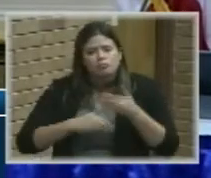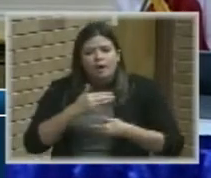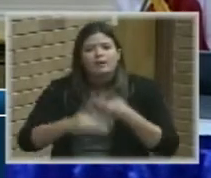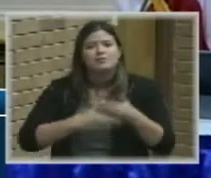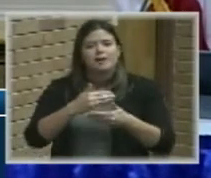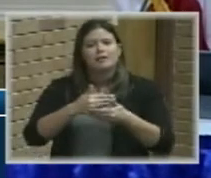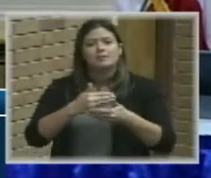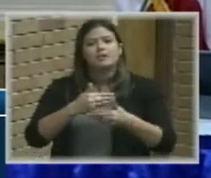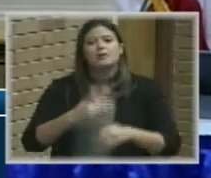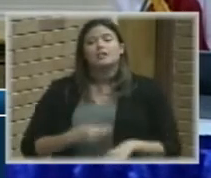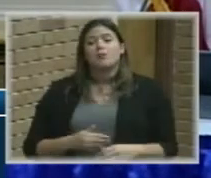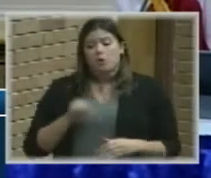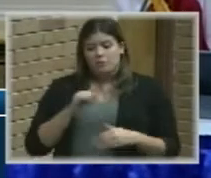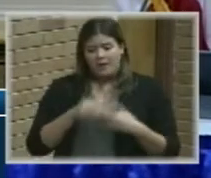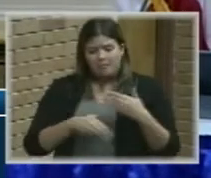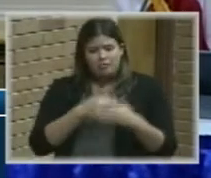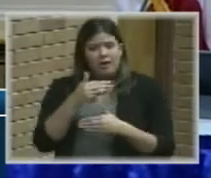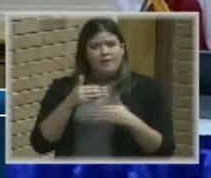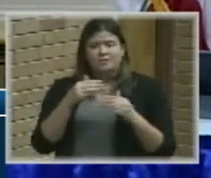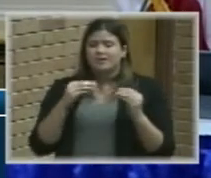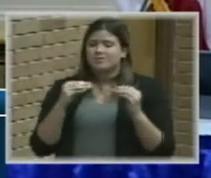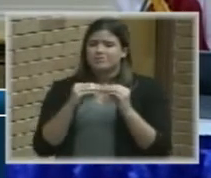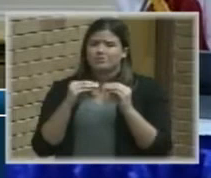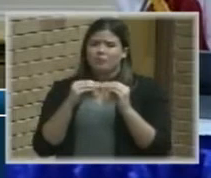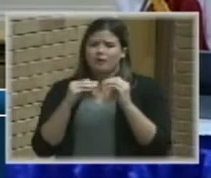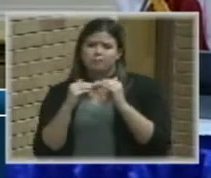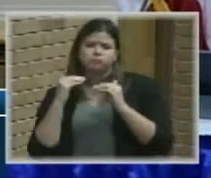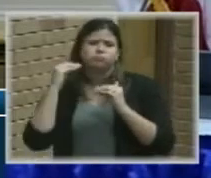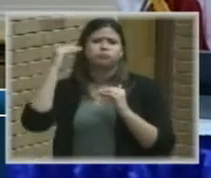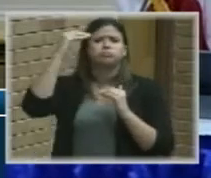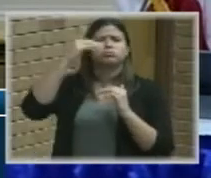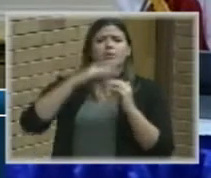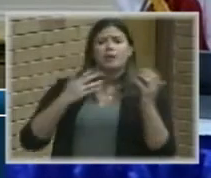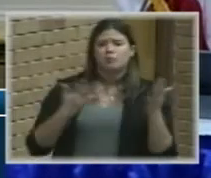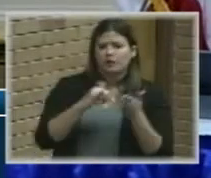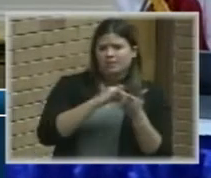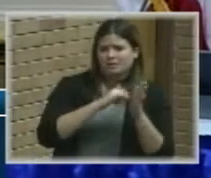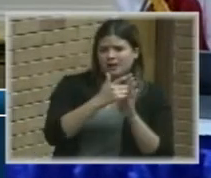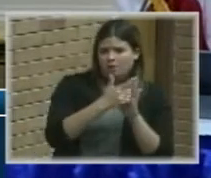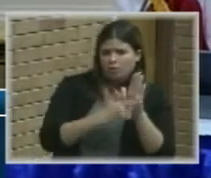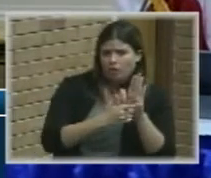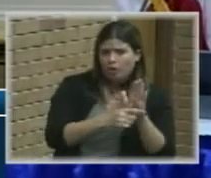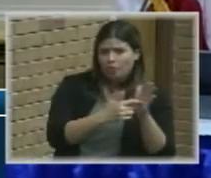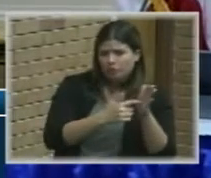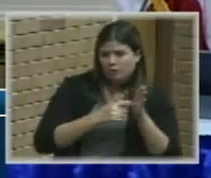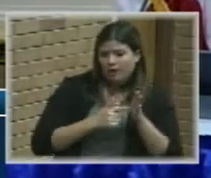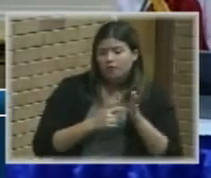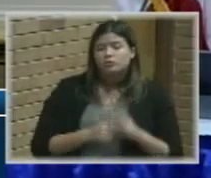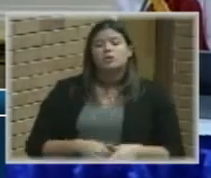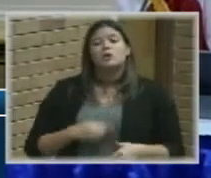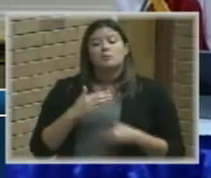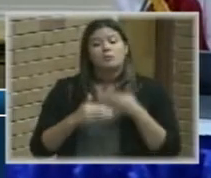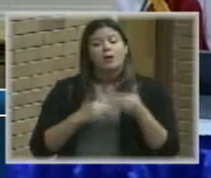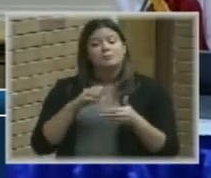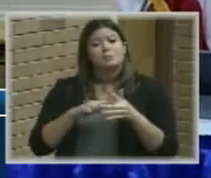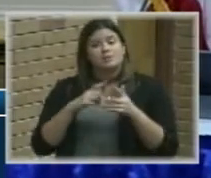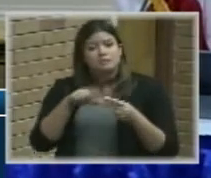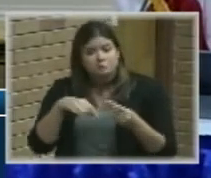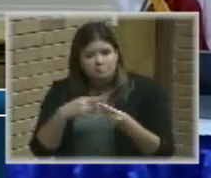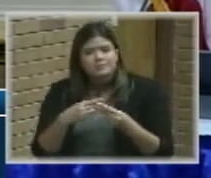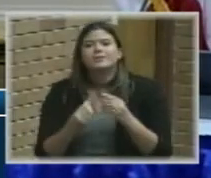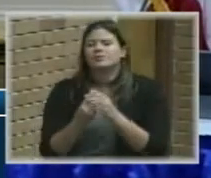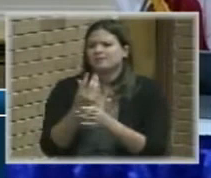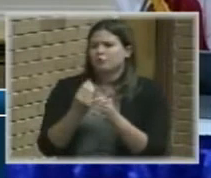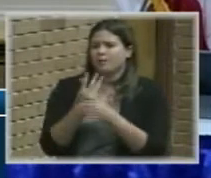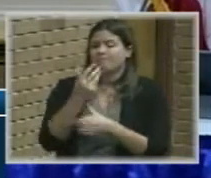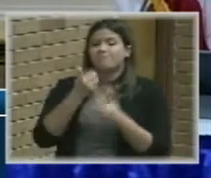process that far exceeds what state law requires. It's a process that begins in the spring of each year as each department